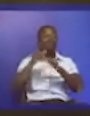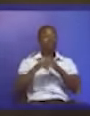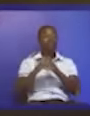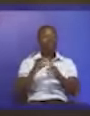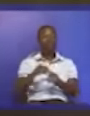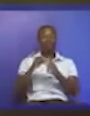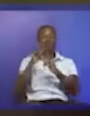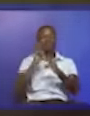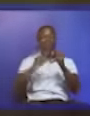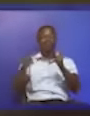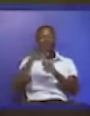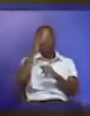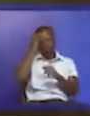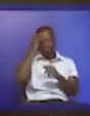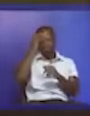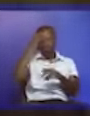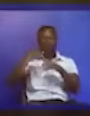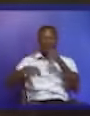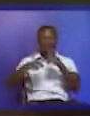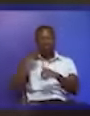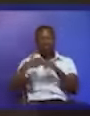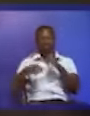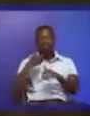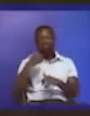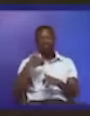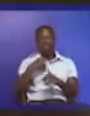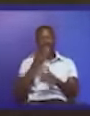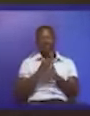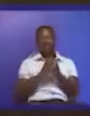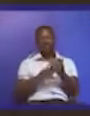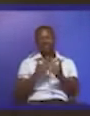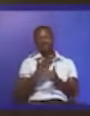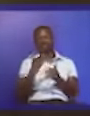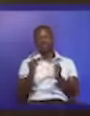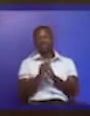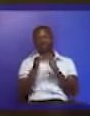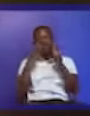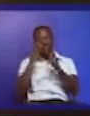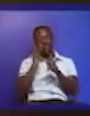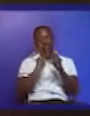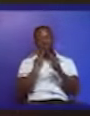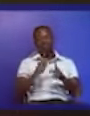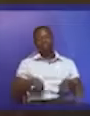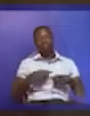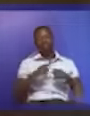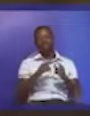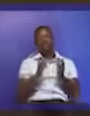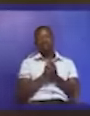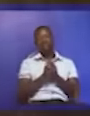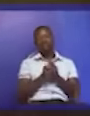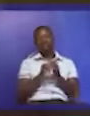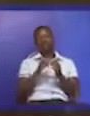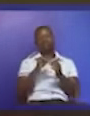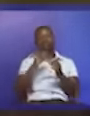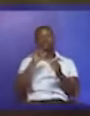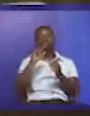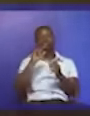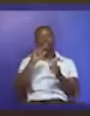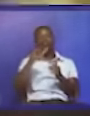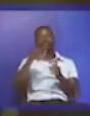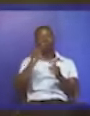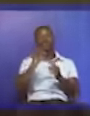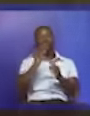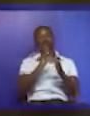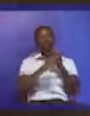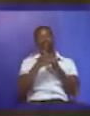know. Affliction has a signature. You can see it in the life of people. It says John 10:10, the thief cometh not